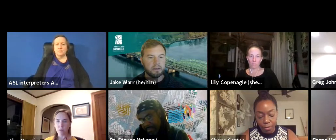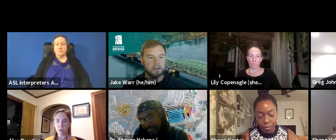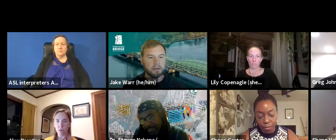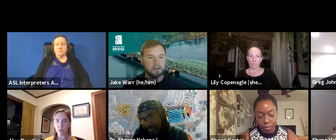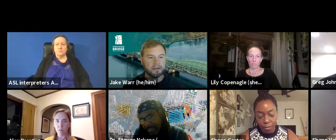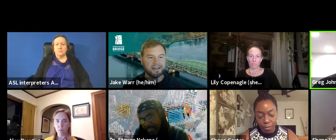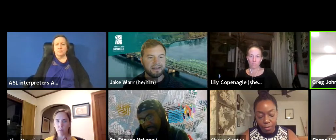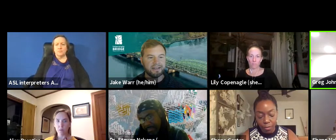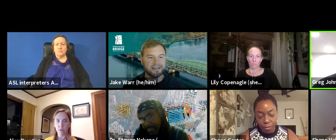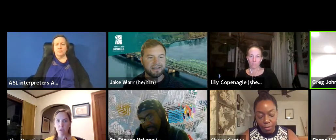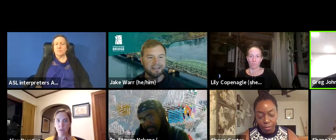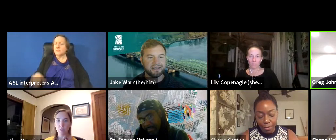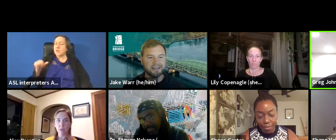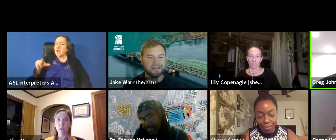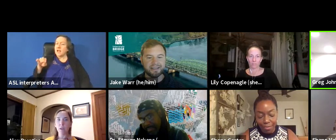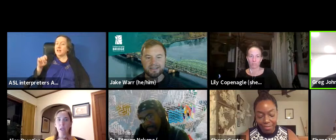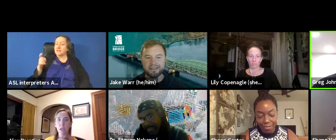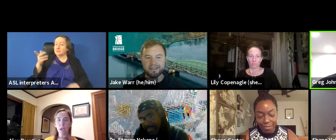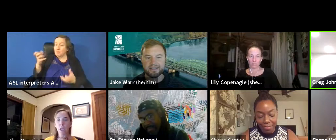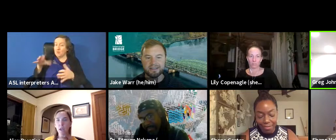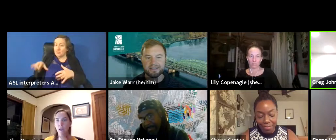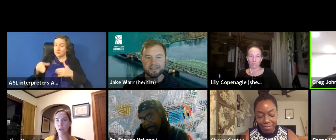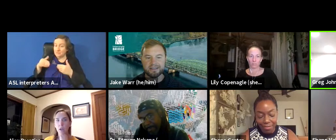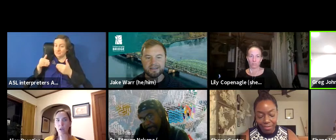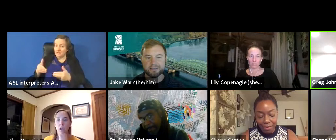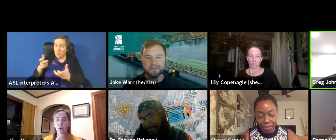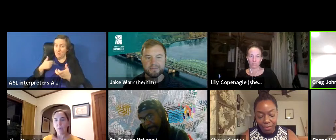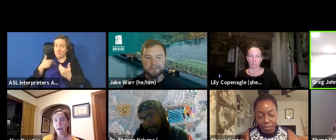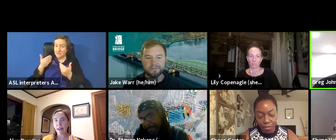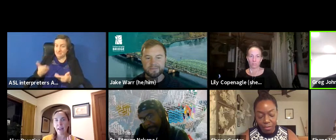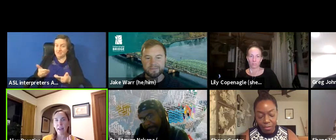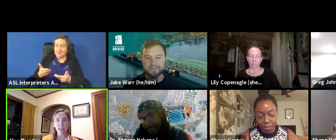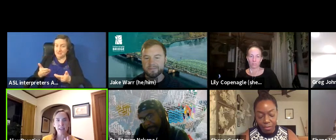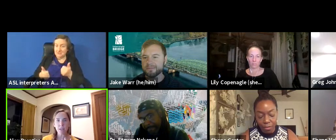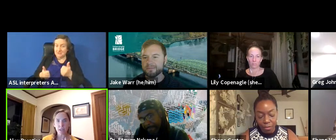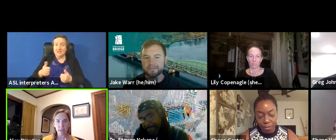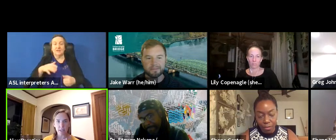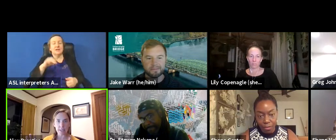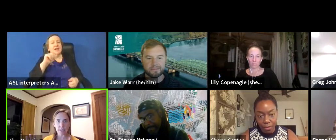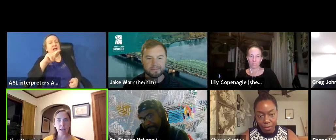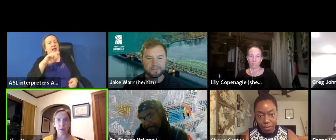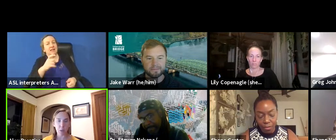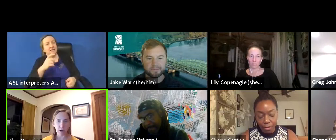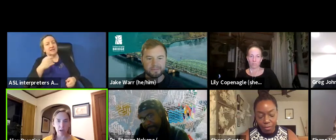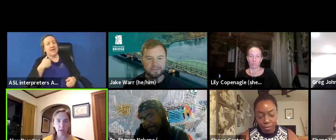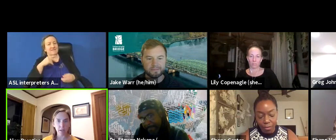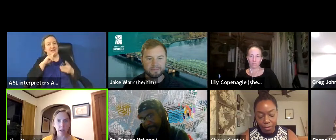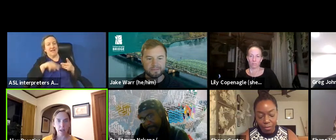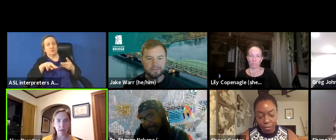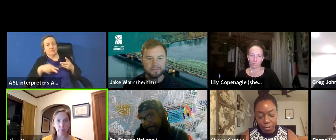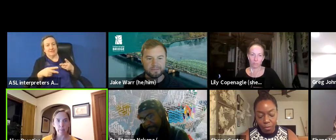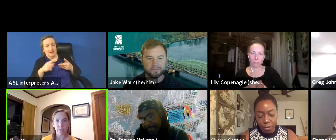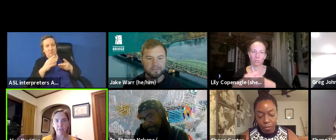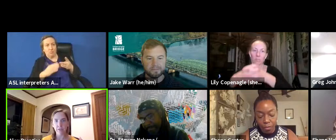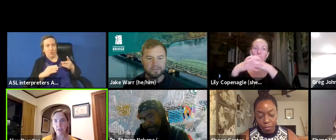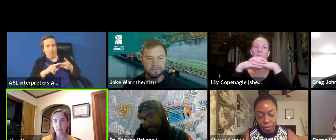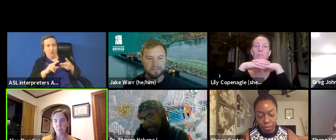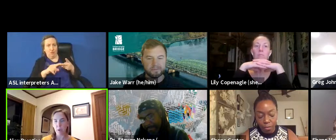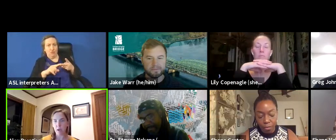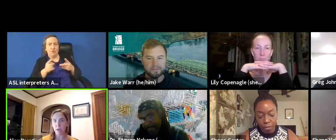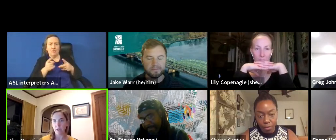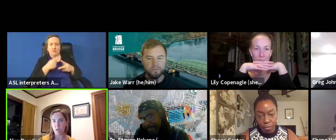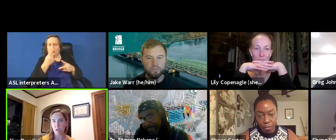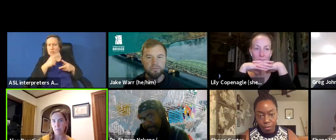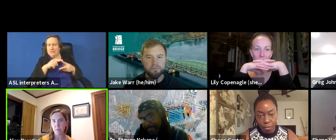So, Alex, you want to take this or you want me to jump in? Well, I have the answer, I think, to the second part, but the